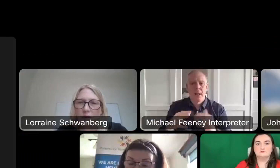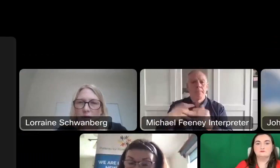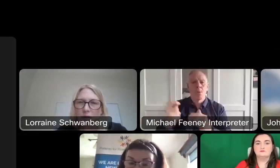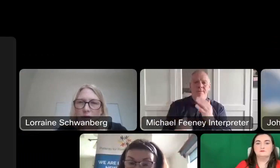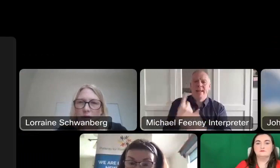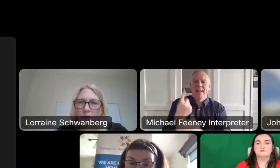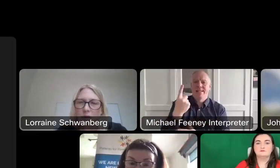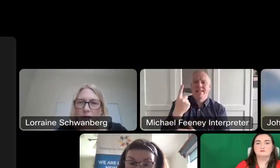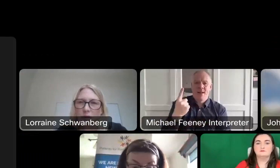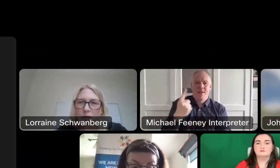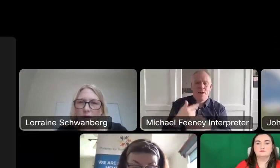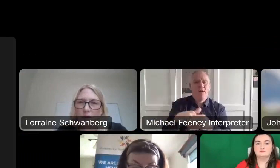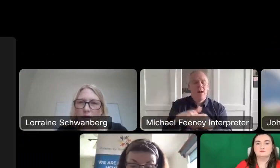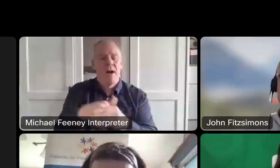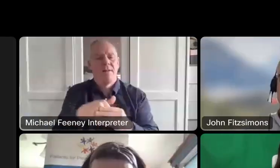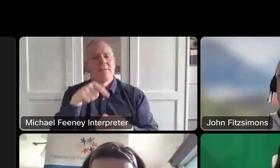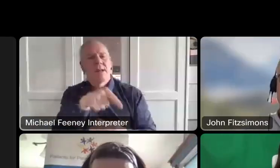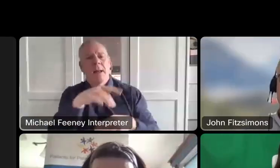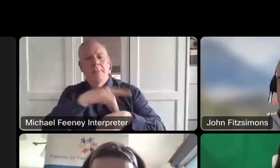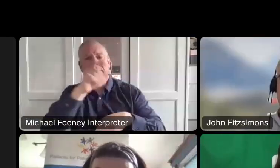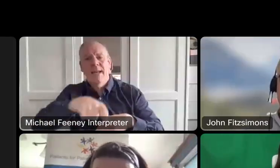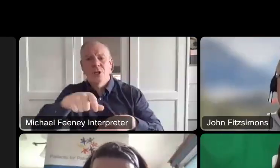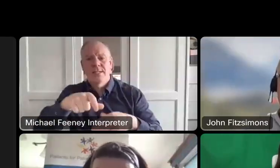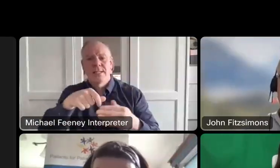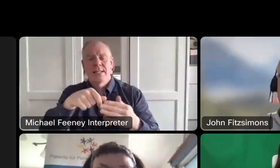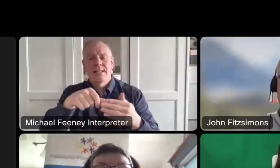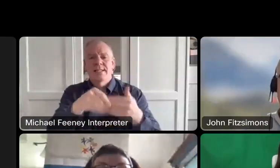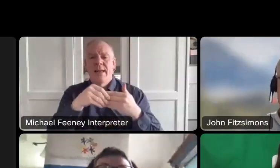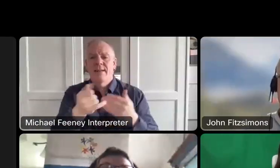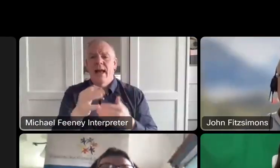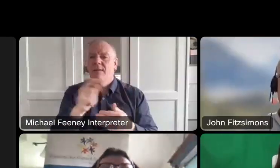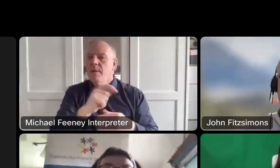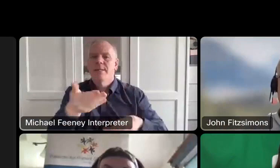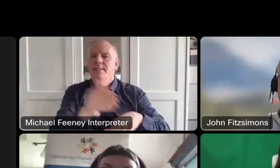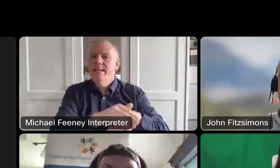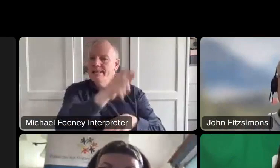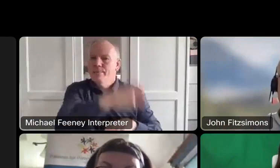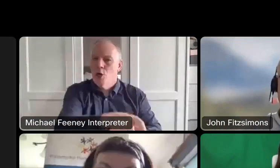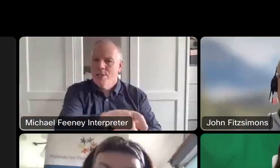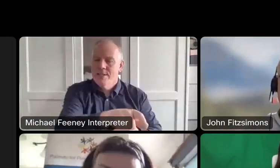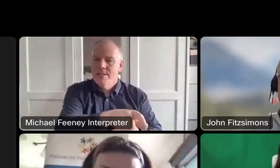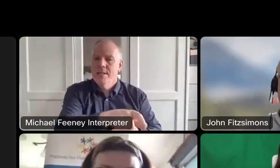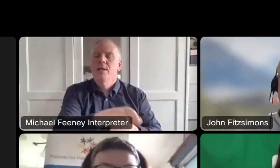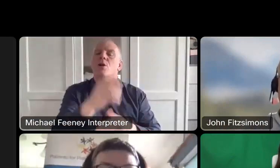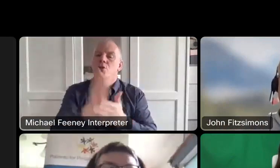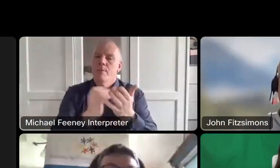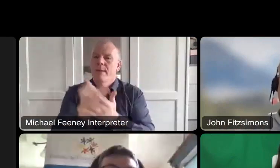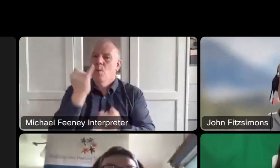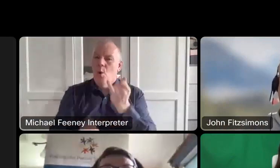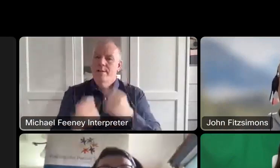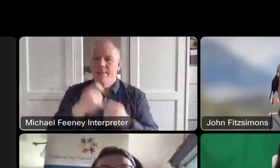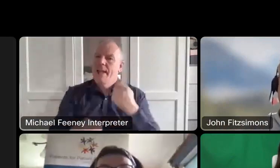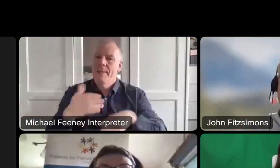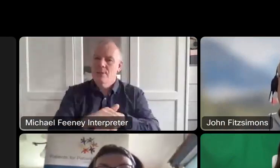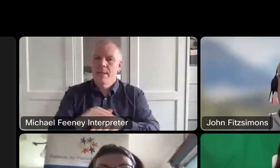incidents covered by the Patient Safety Act are of deceased people, but like there's worse things than death. So the people